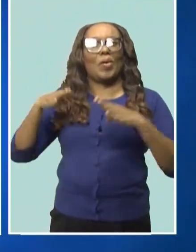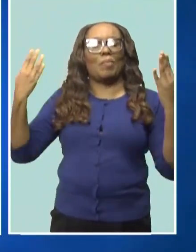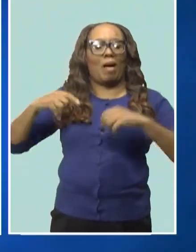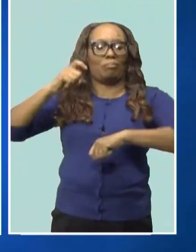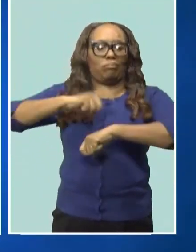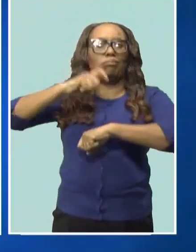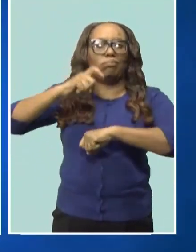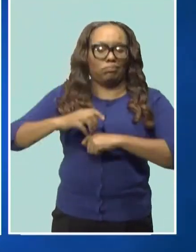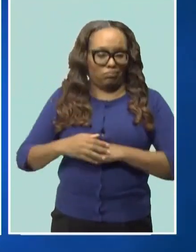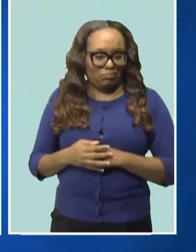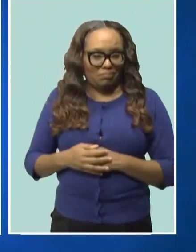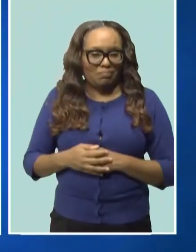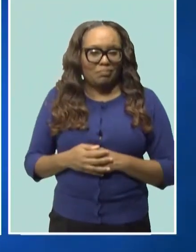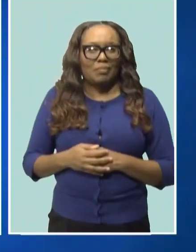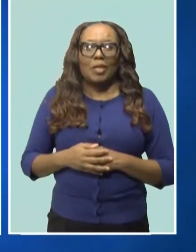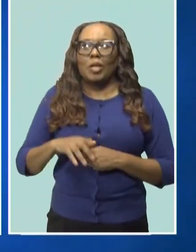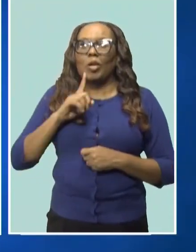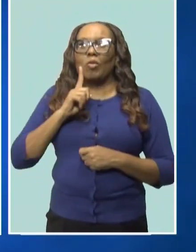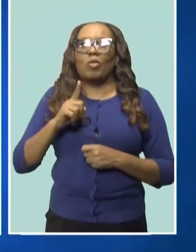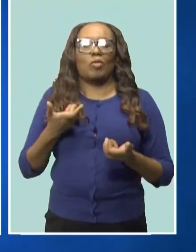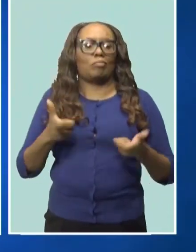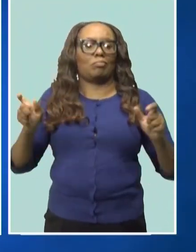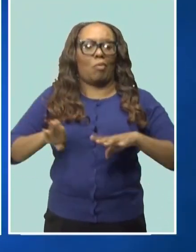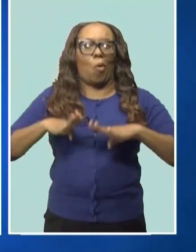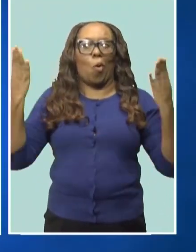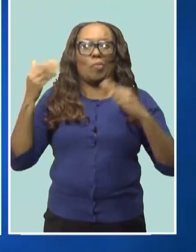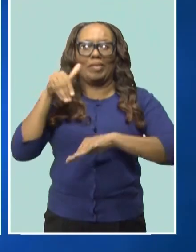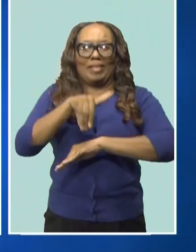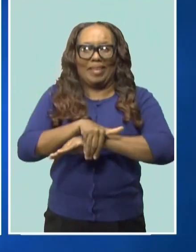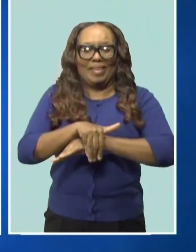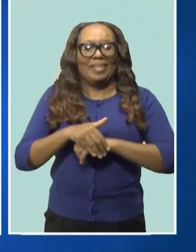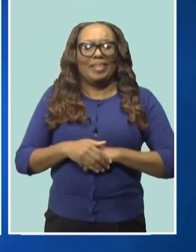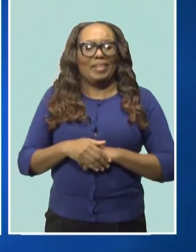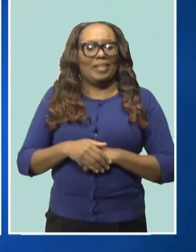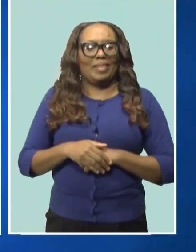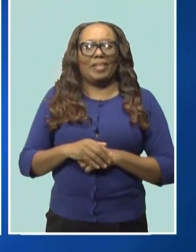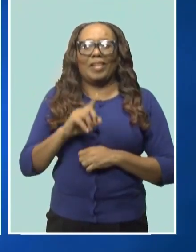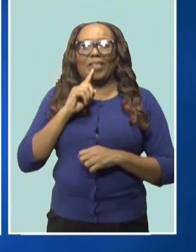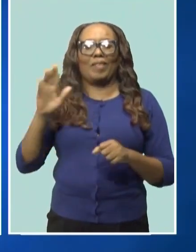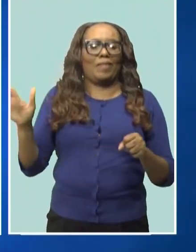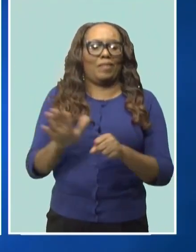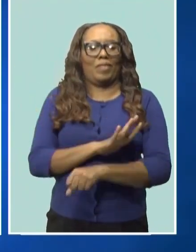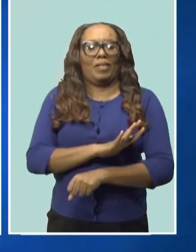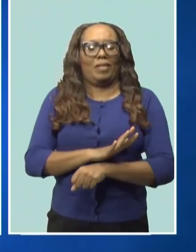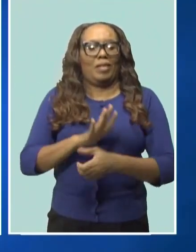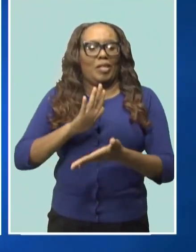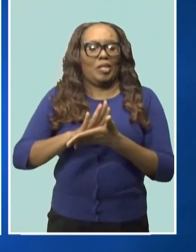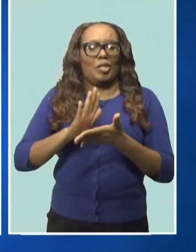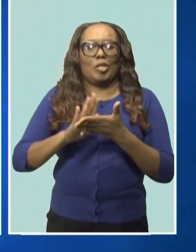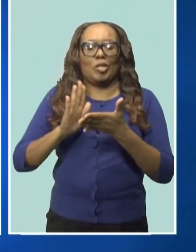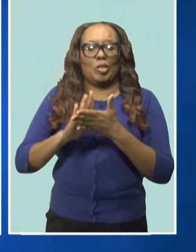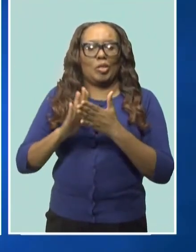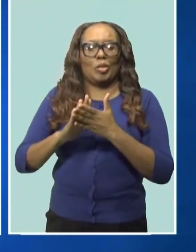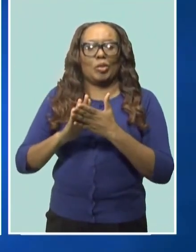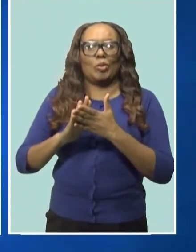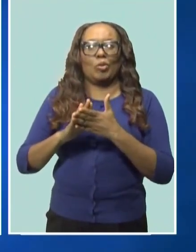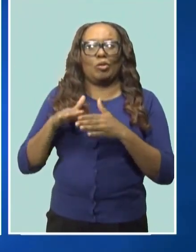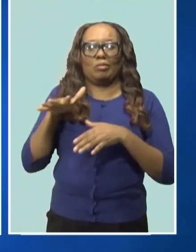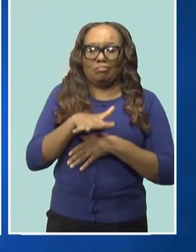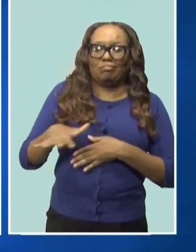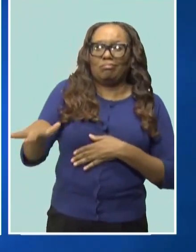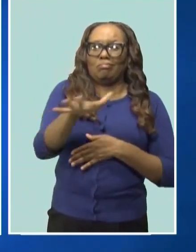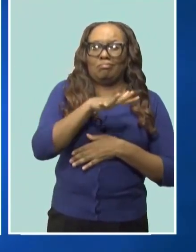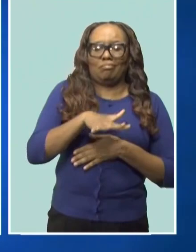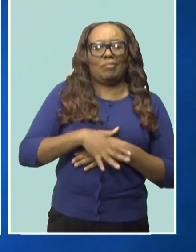time. And what an opening night! To a virtually full St. Gabriel's School auditorium,